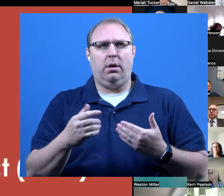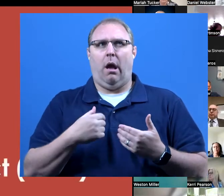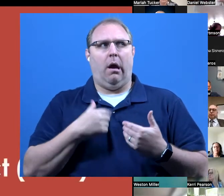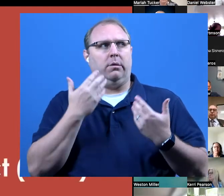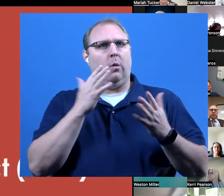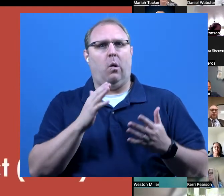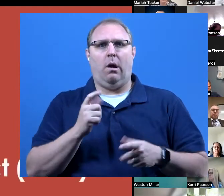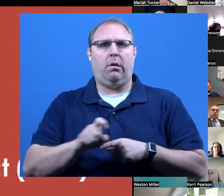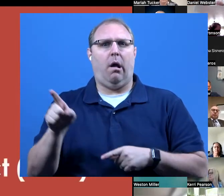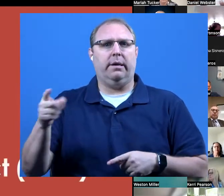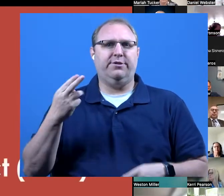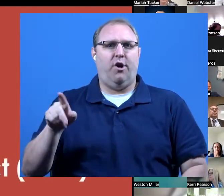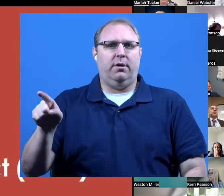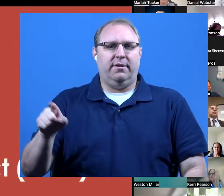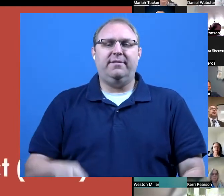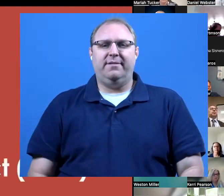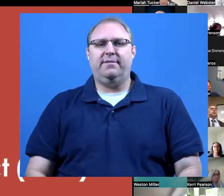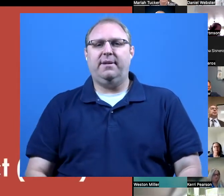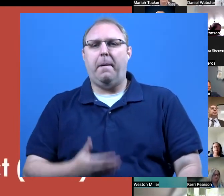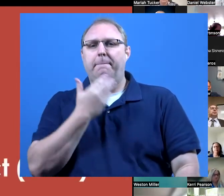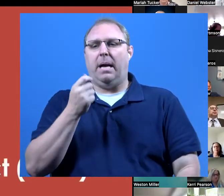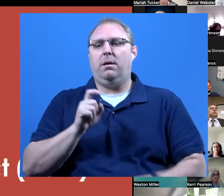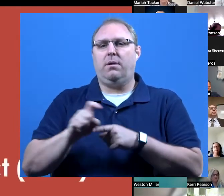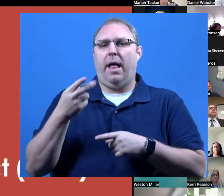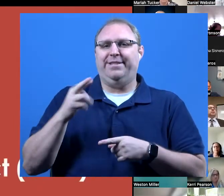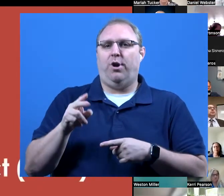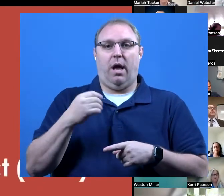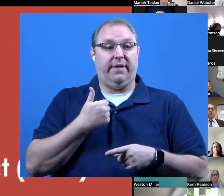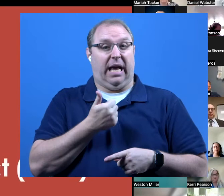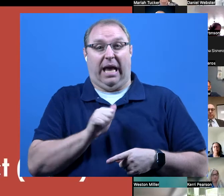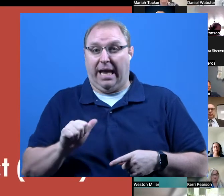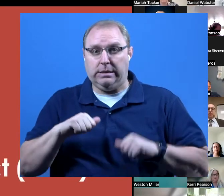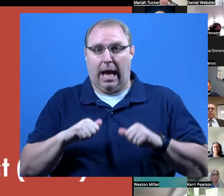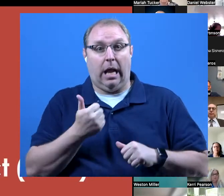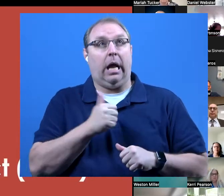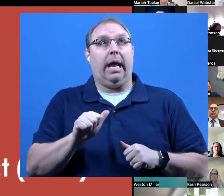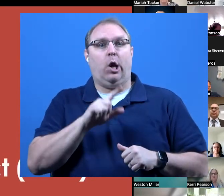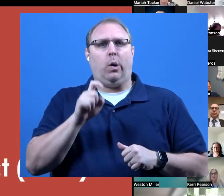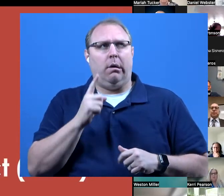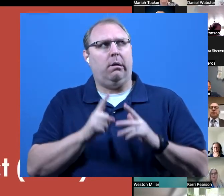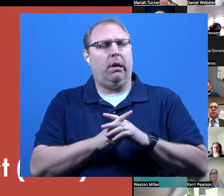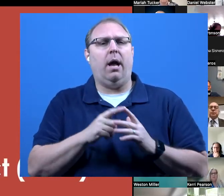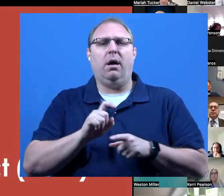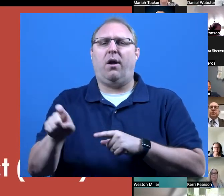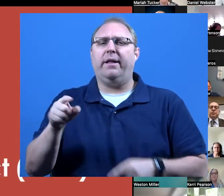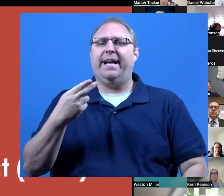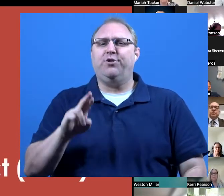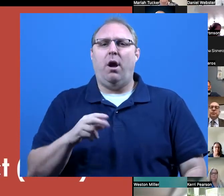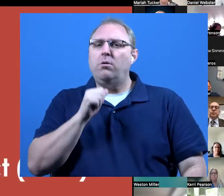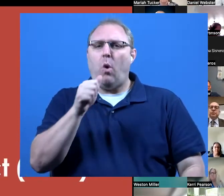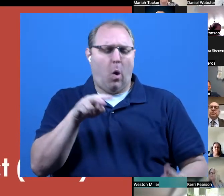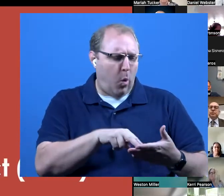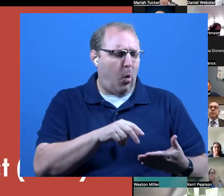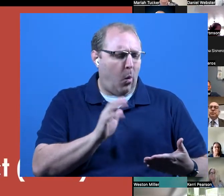HR. But I have this medical note, call HR, and that will be able to help a lot. But we wanted to give